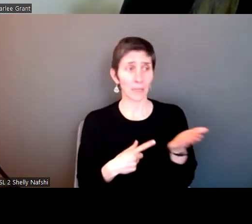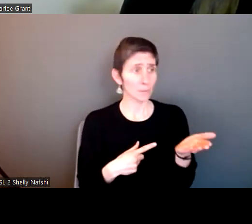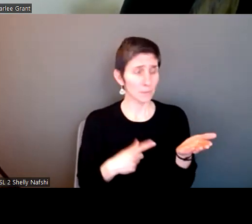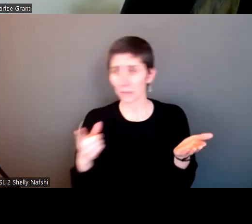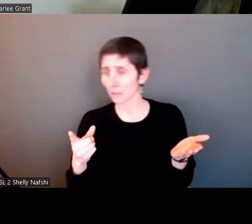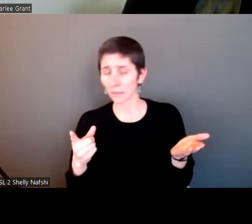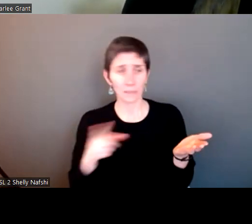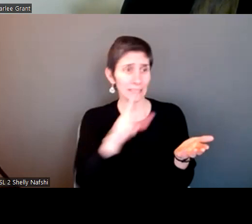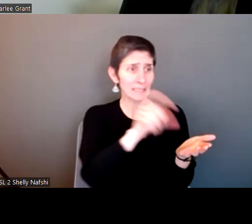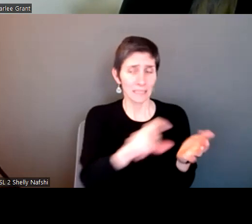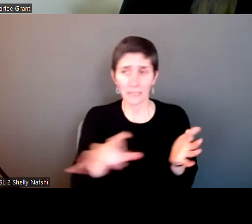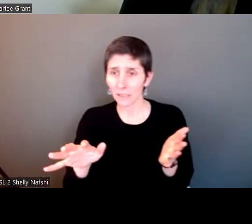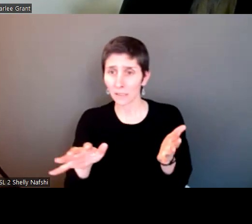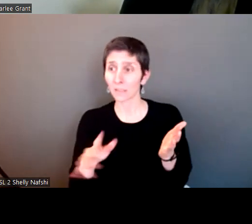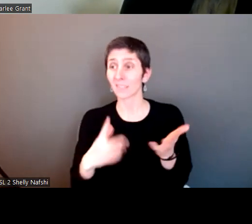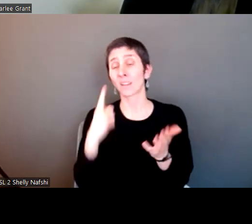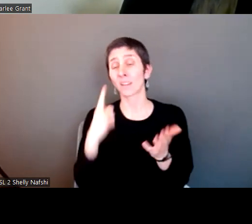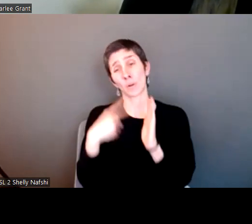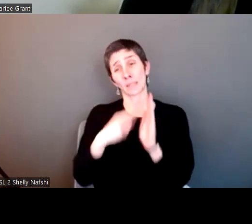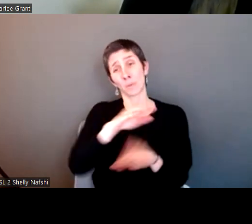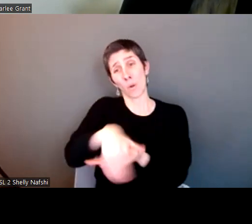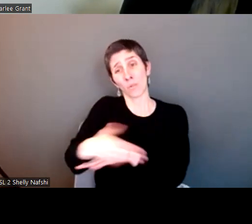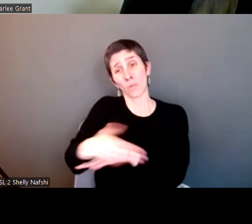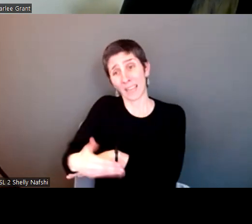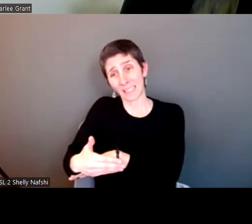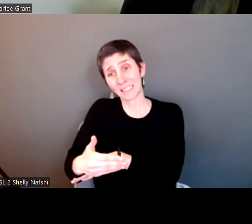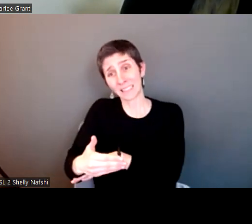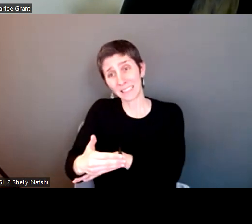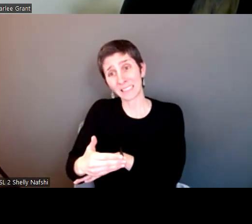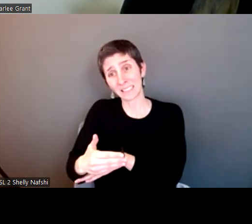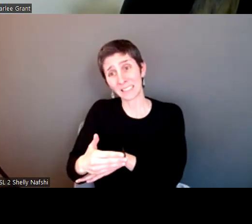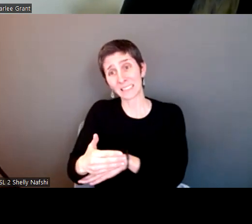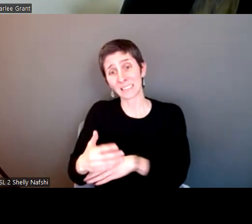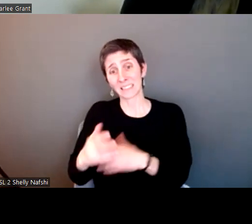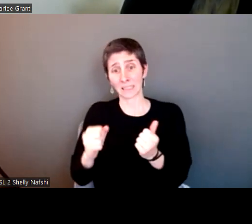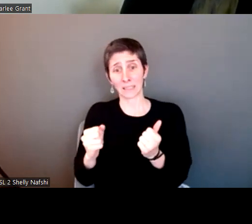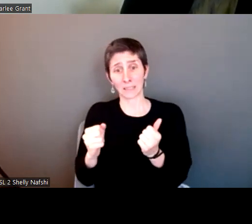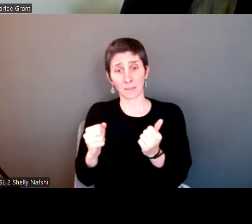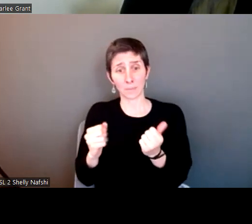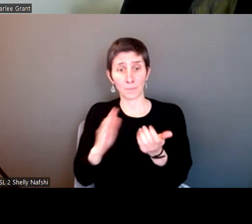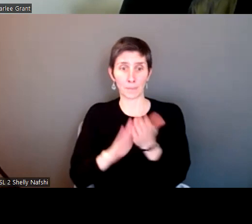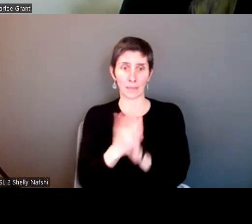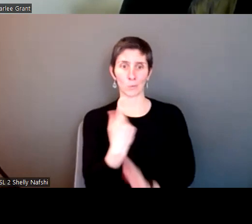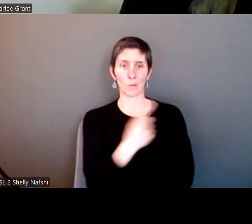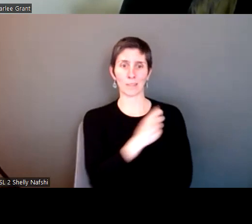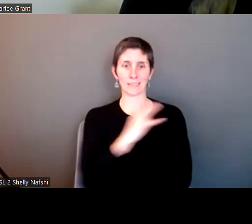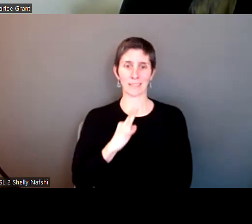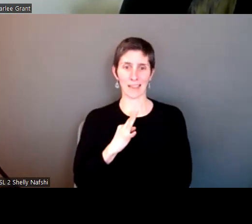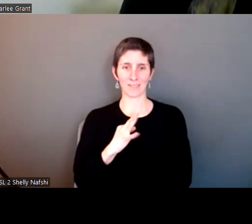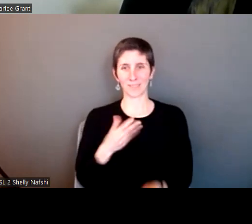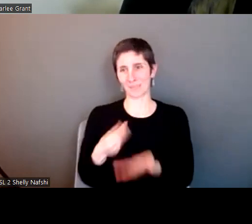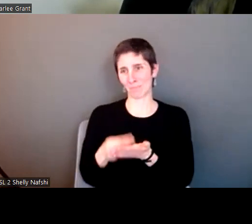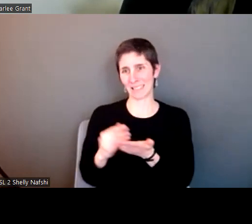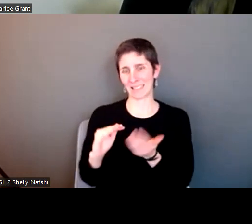attention, especially overnight, becomes a single staff for funding reasons. But for the new model that we're having, it's going to be double